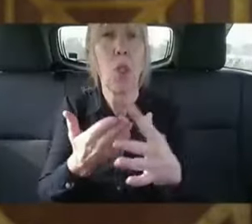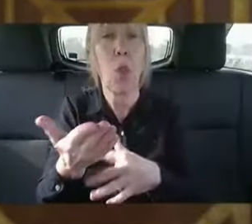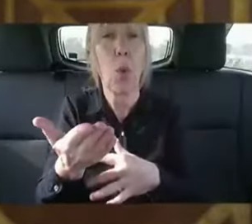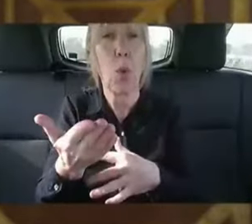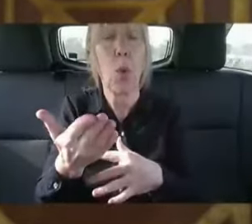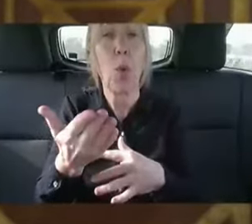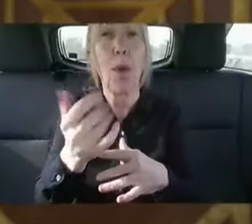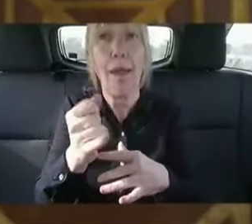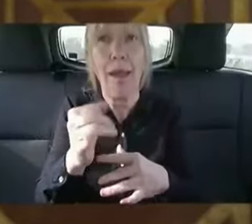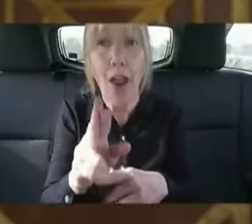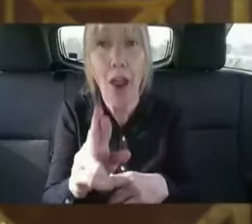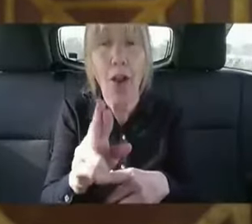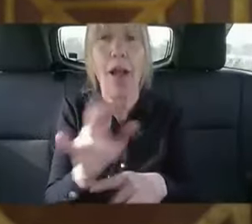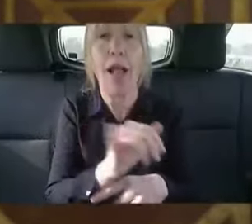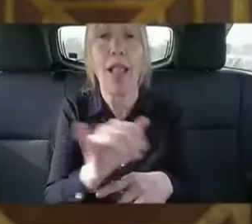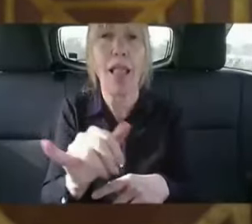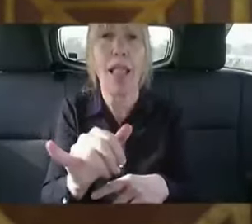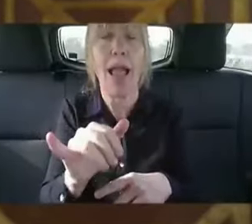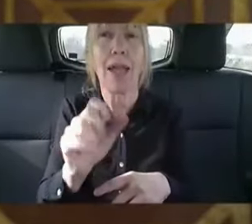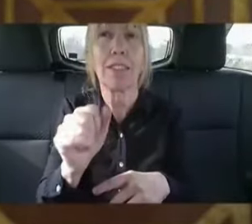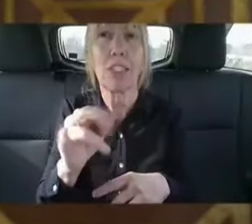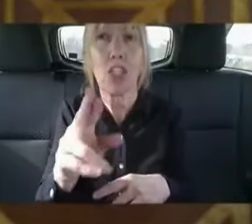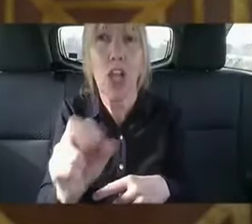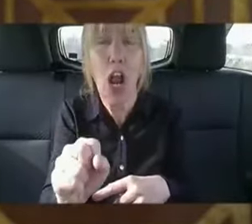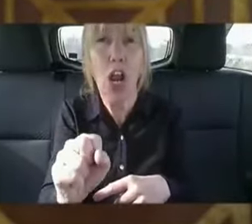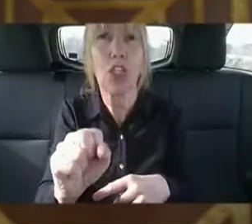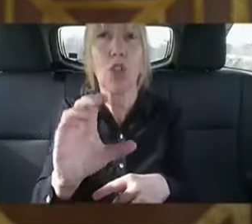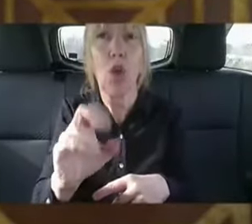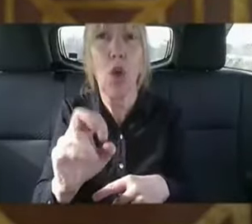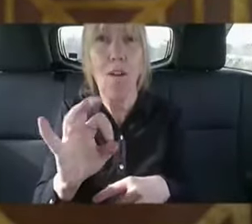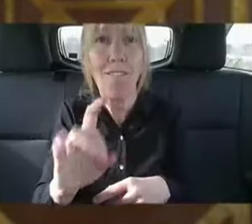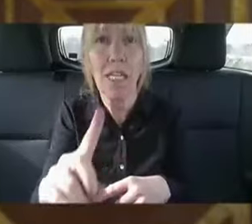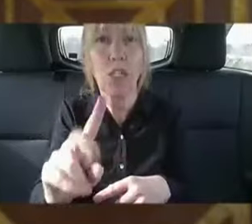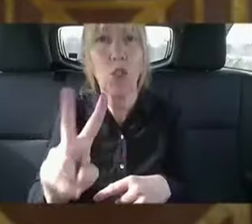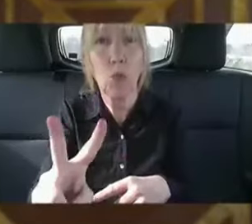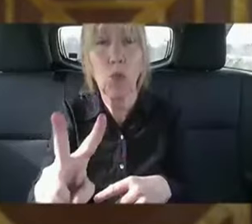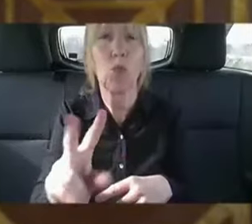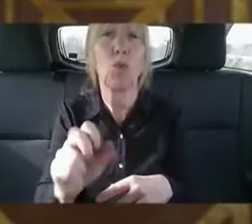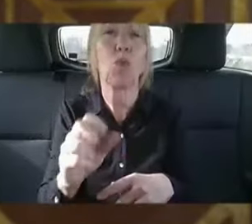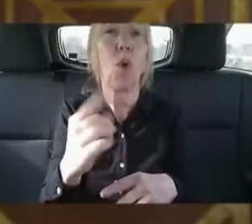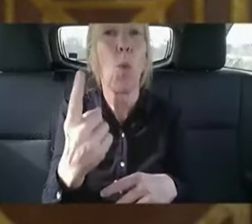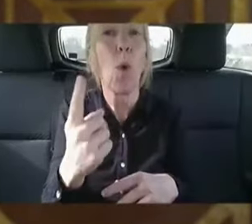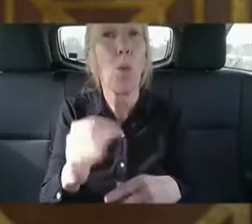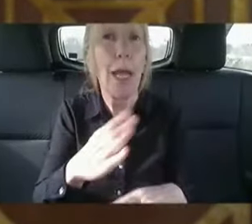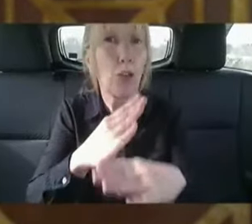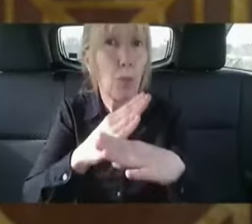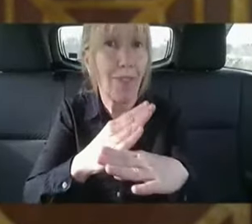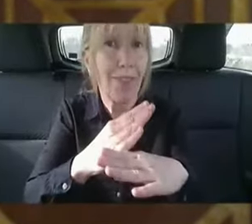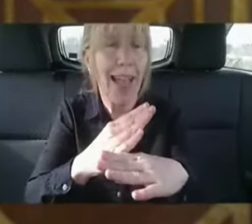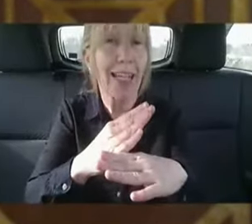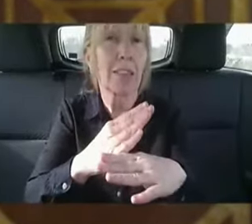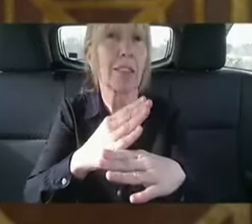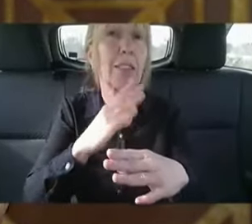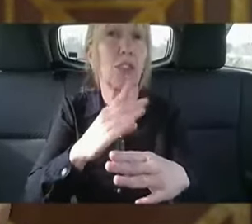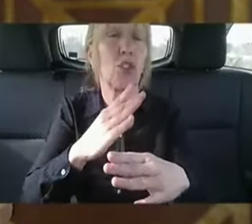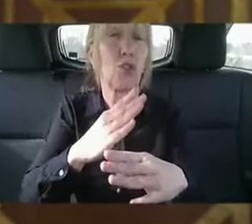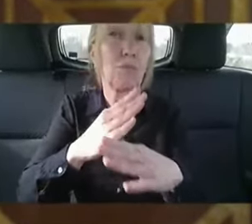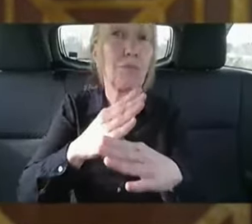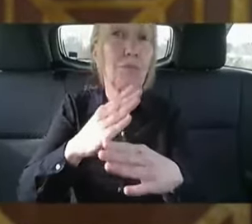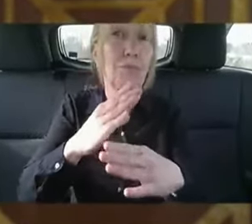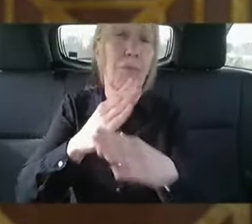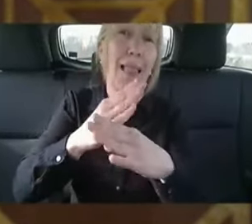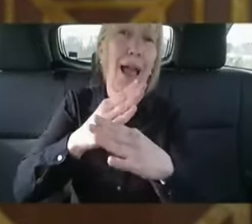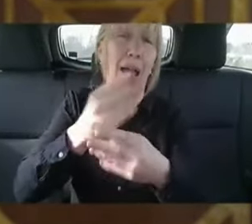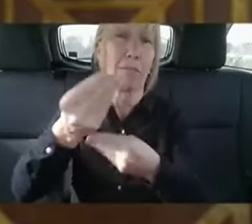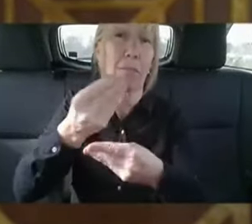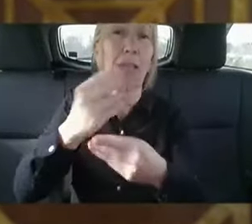in the air, like SARS-CoV-2 or airborne pathogens. And the one way to protect or to reduce the chance of transmission and infection is to clean the air